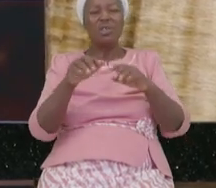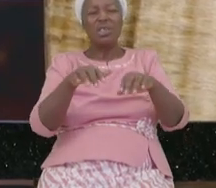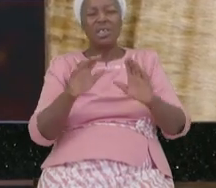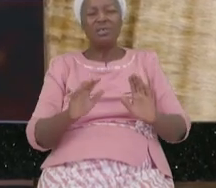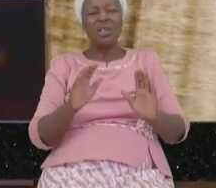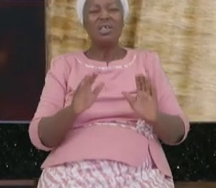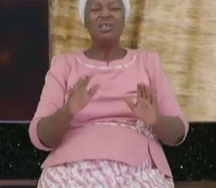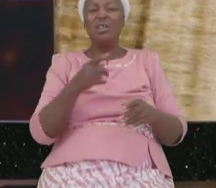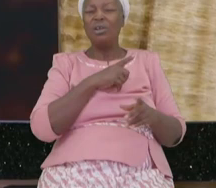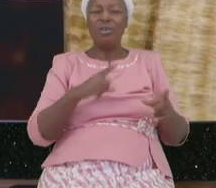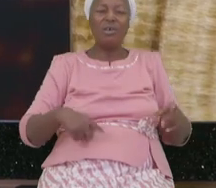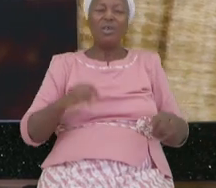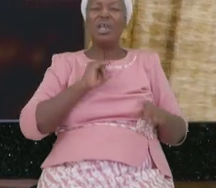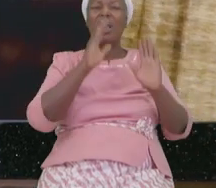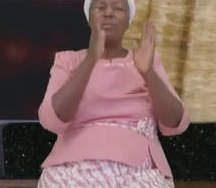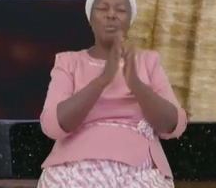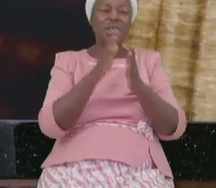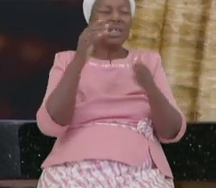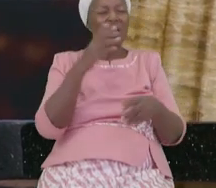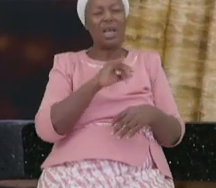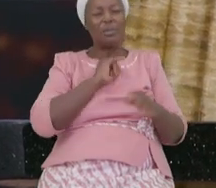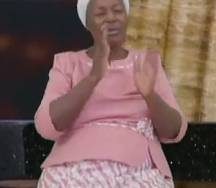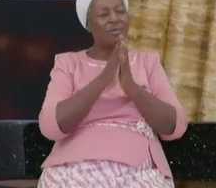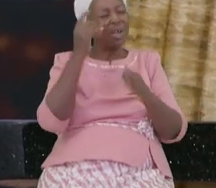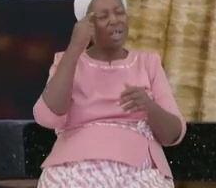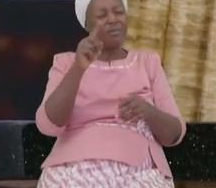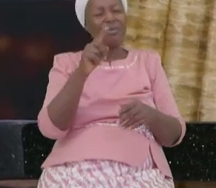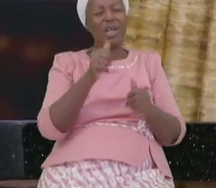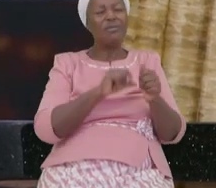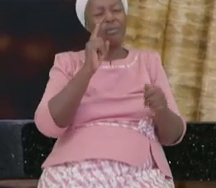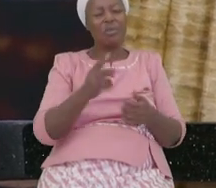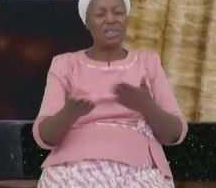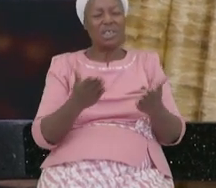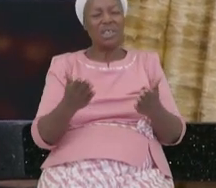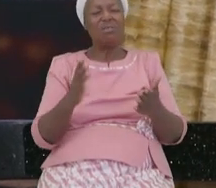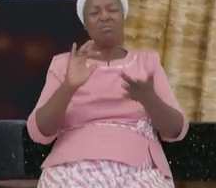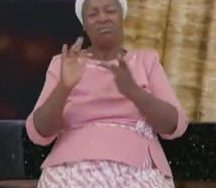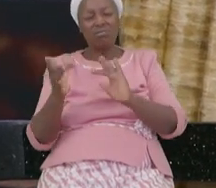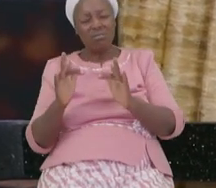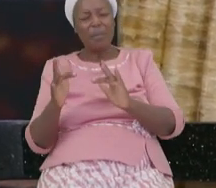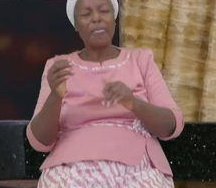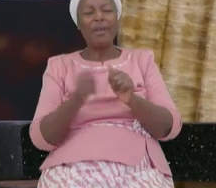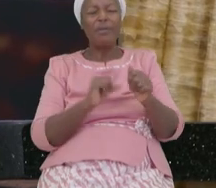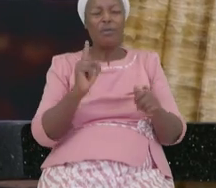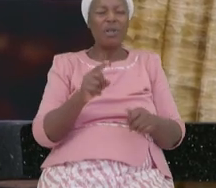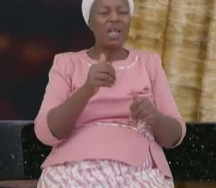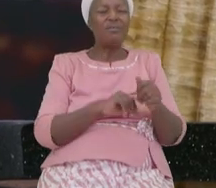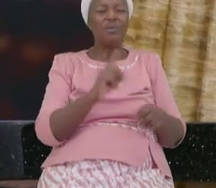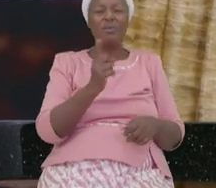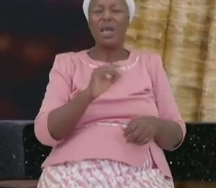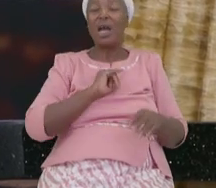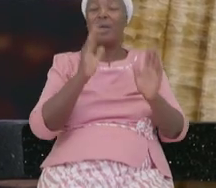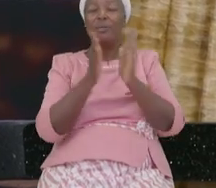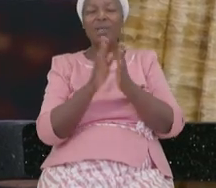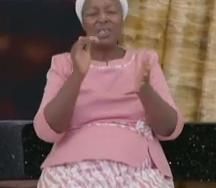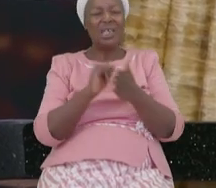beyond. Lord, I pray for everyone here, everyone online, everyone everywhere. I pray